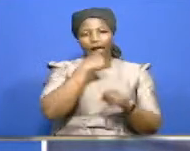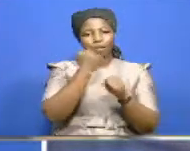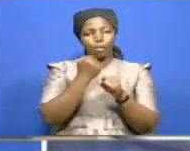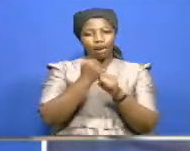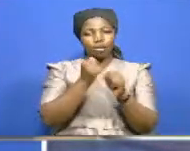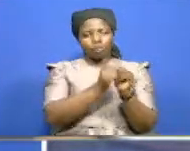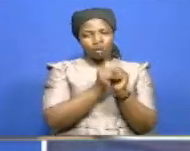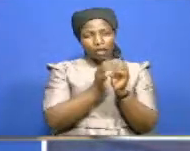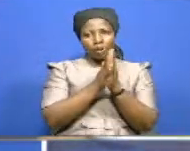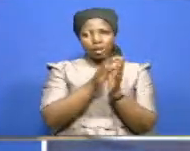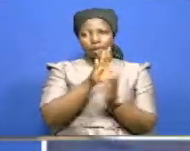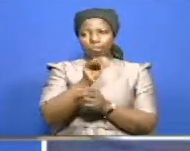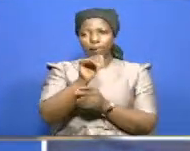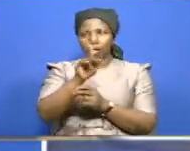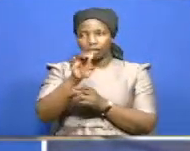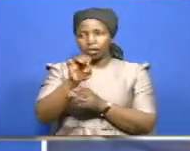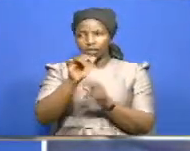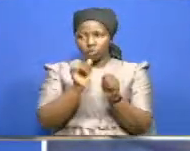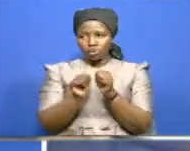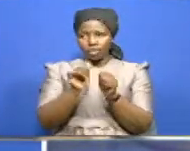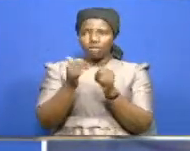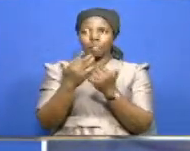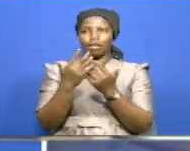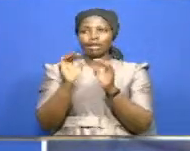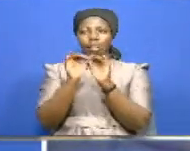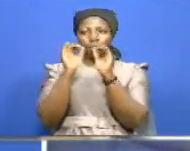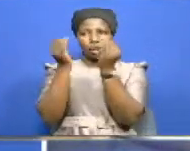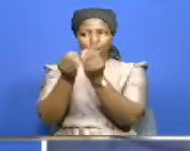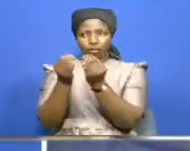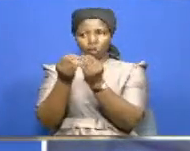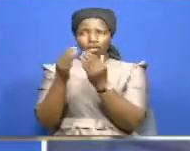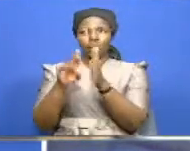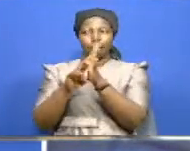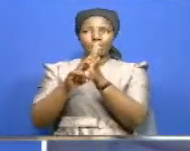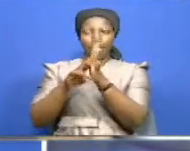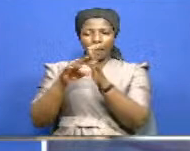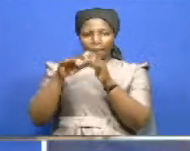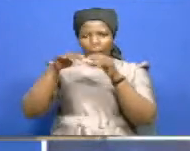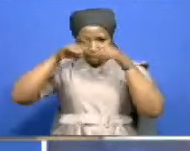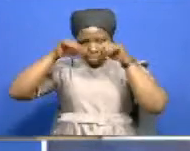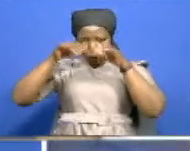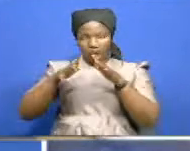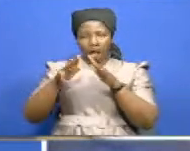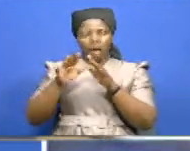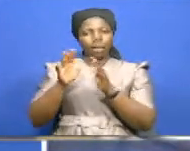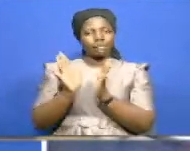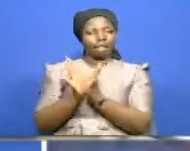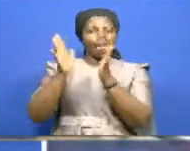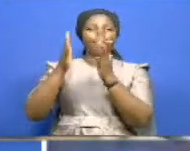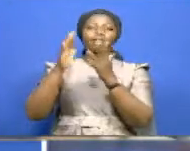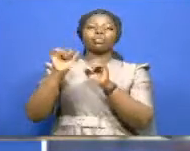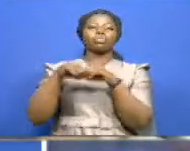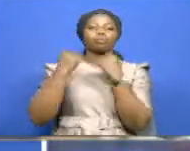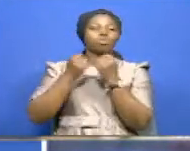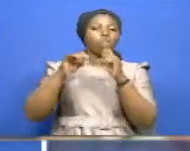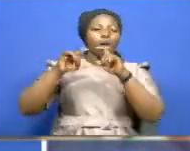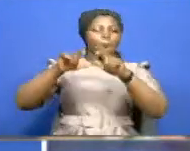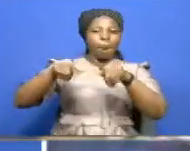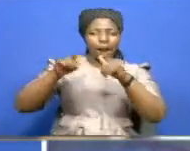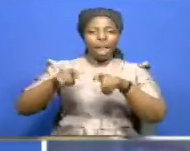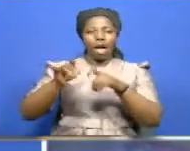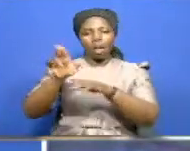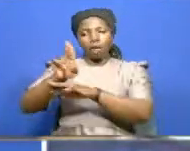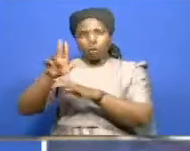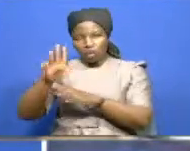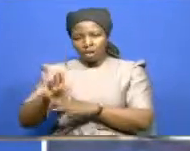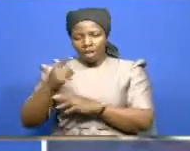is the umbrella organization for bloggers and generally social media users. We are having sensitization workshops